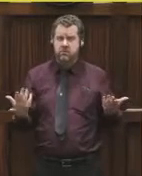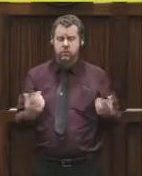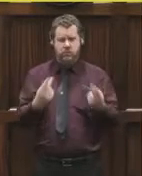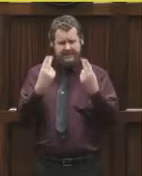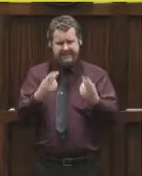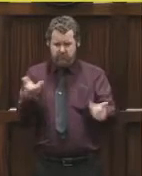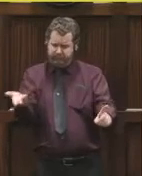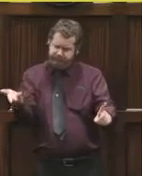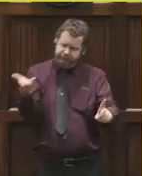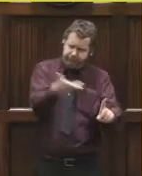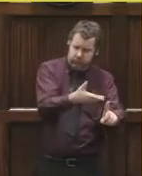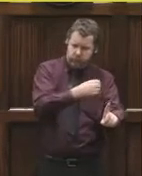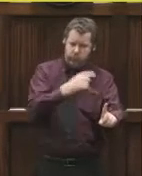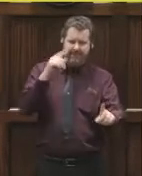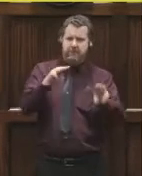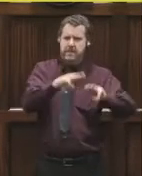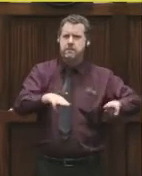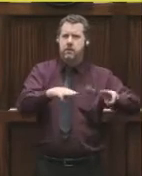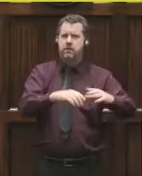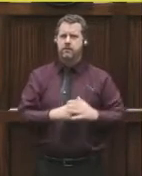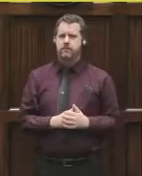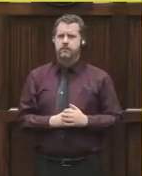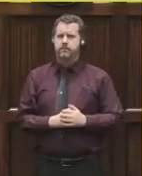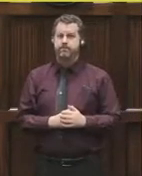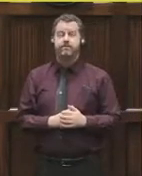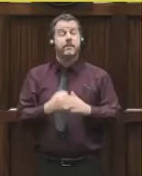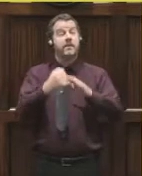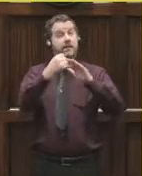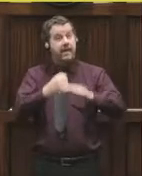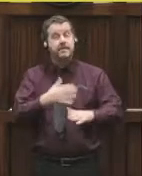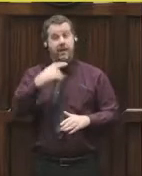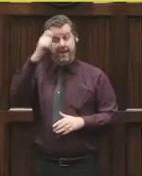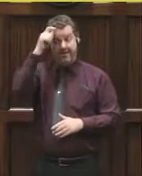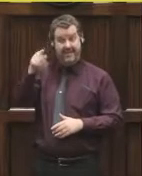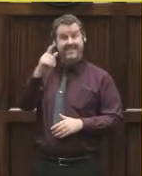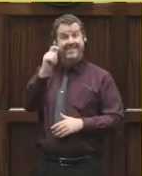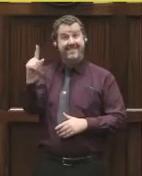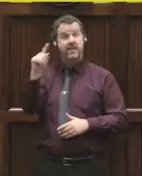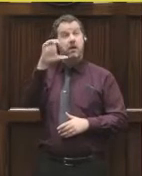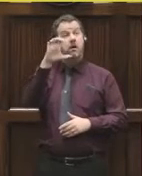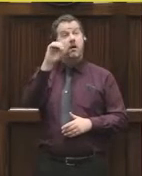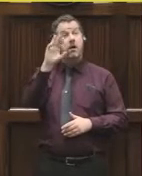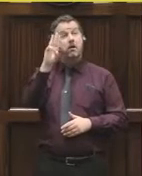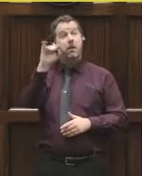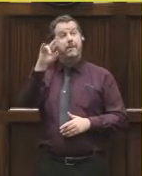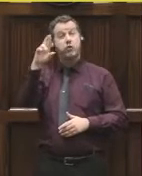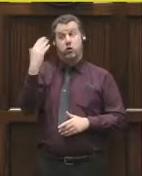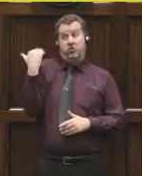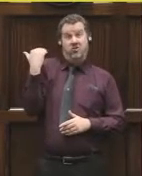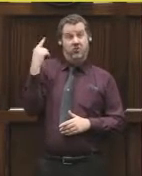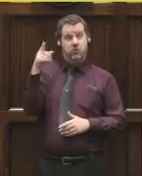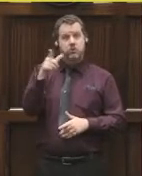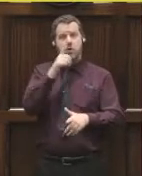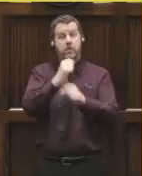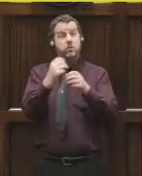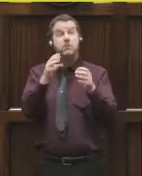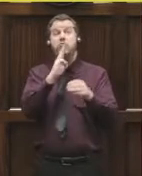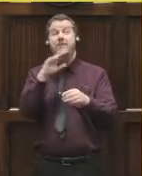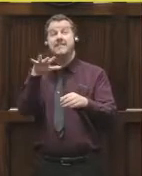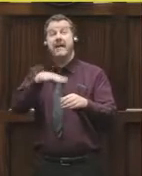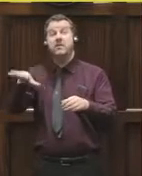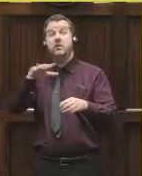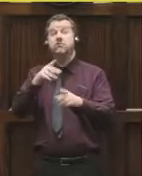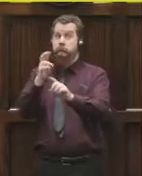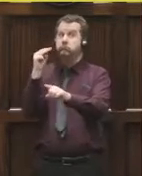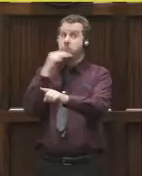for deaf people. Finally, I think Deputy Coppenger's point about the private sector is an important one. It's a first step for the state